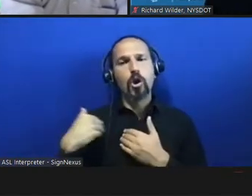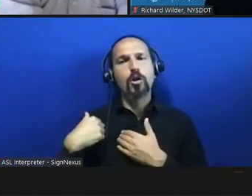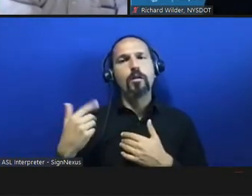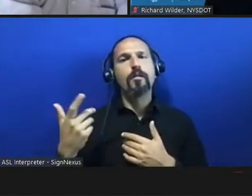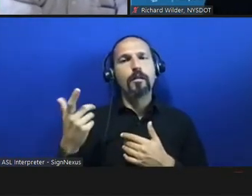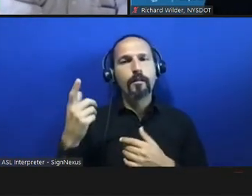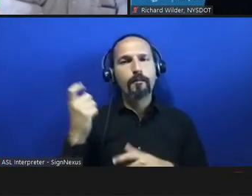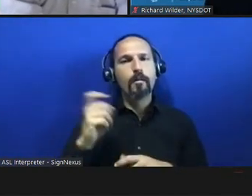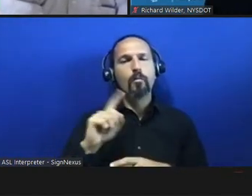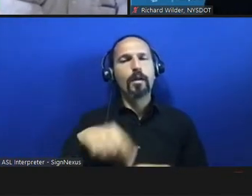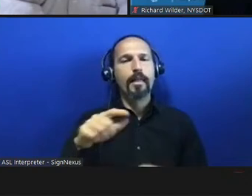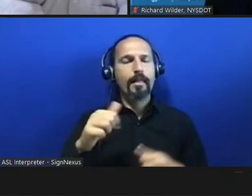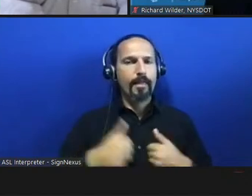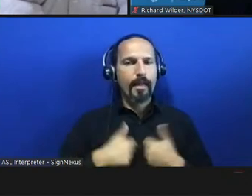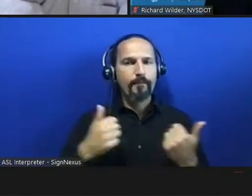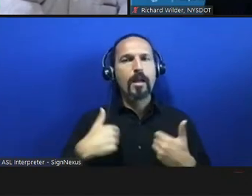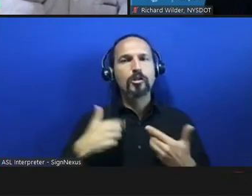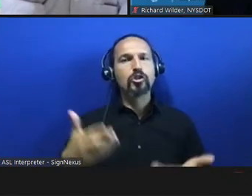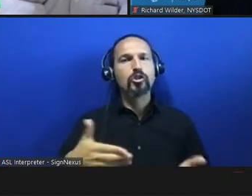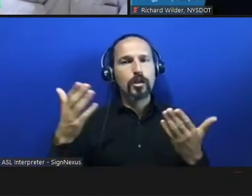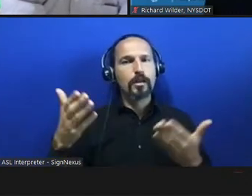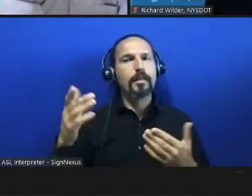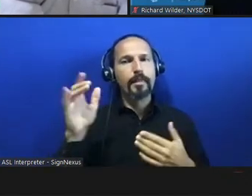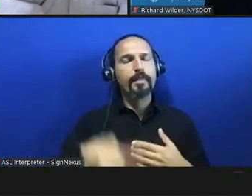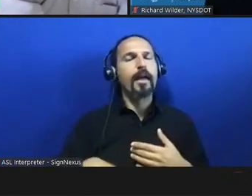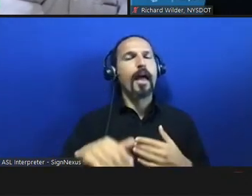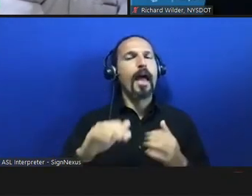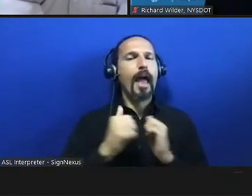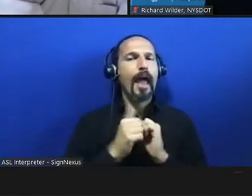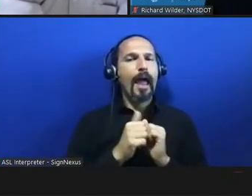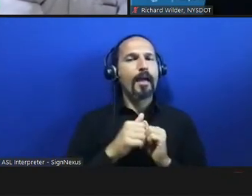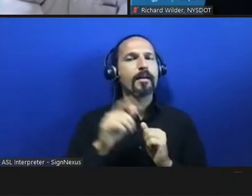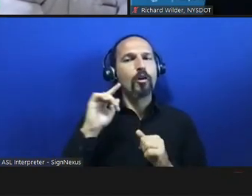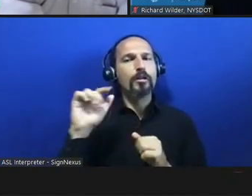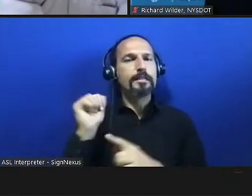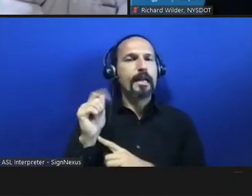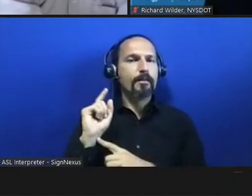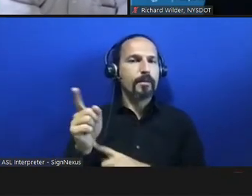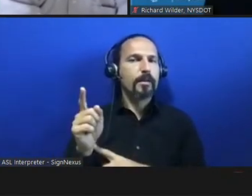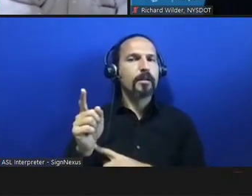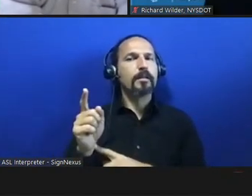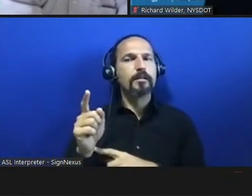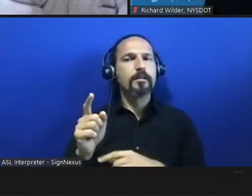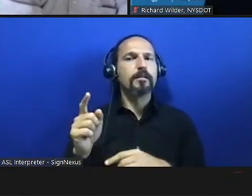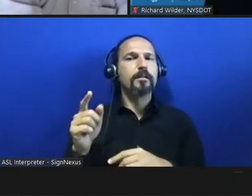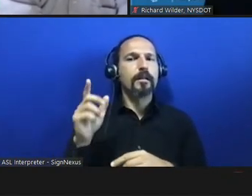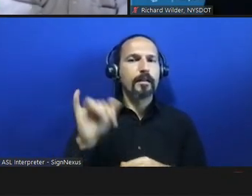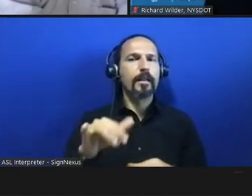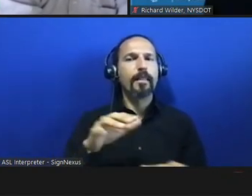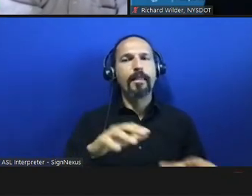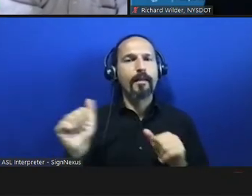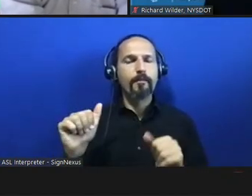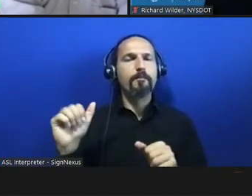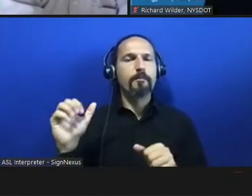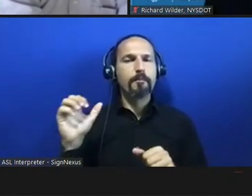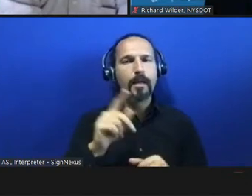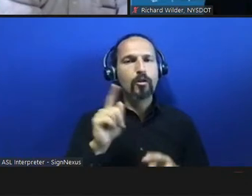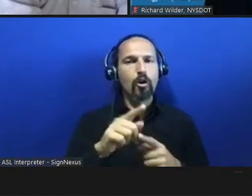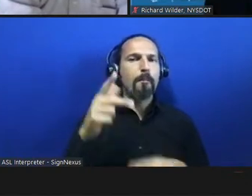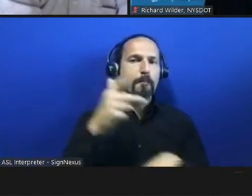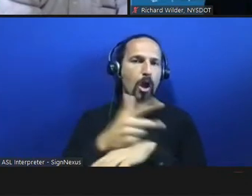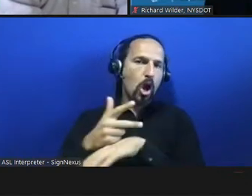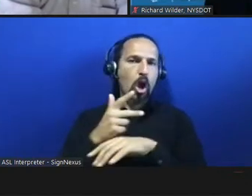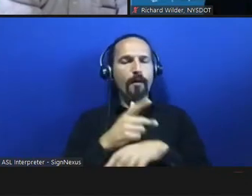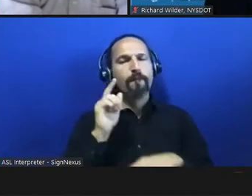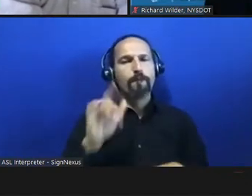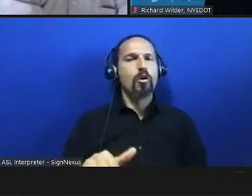the virtue of where they live I suggest a scheme that would allow for a 10-minute grace period to leave and return to your parking spot in